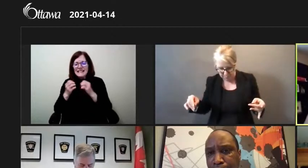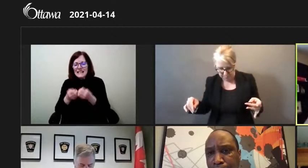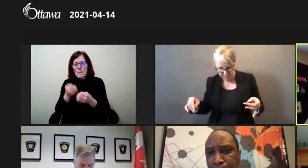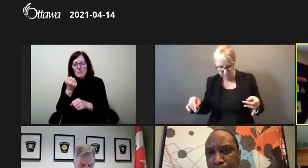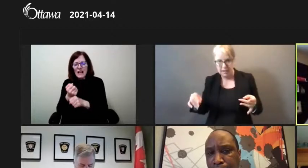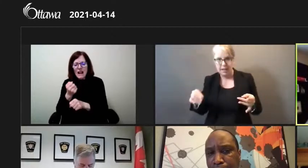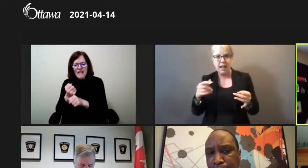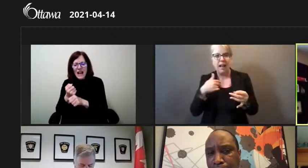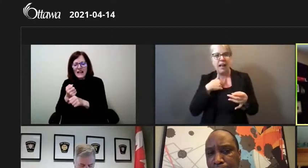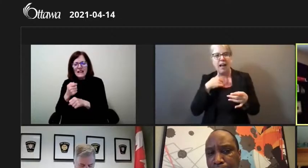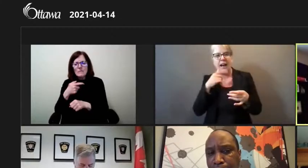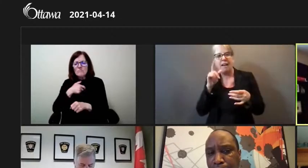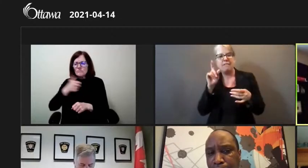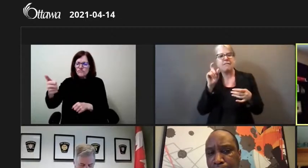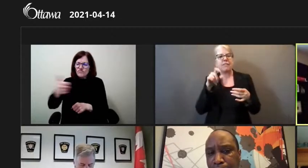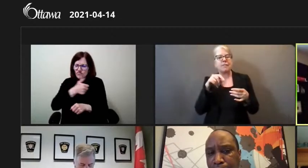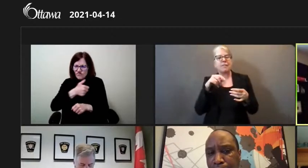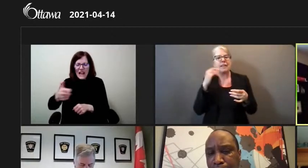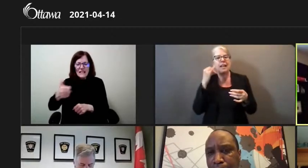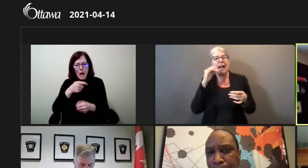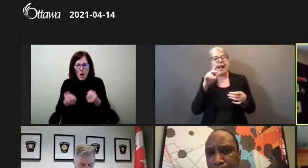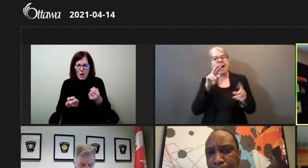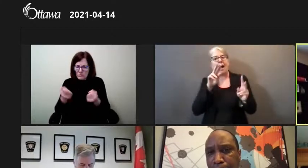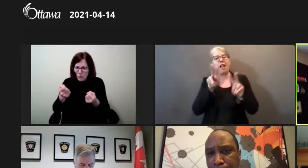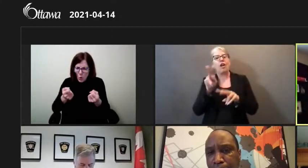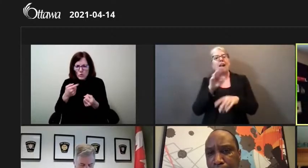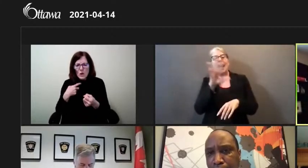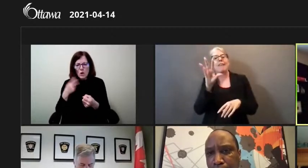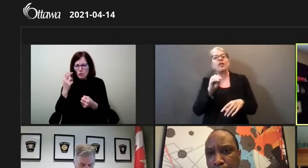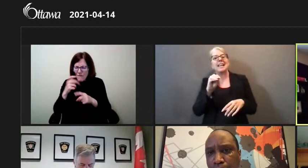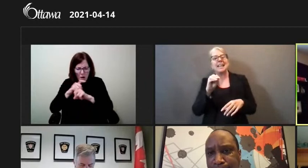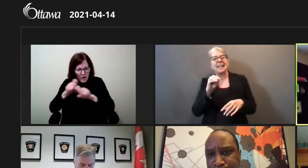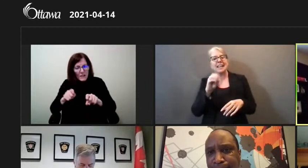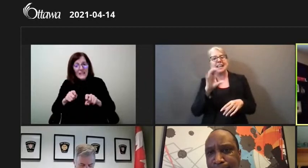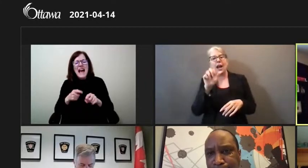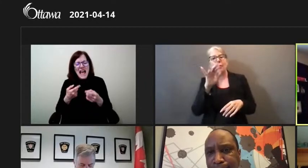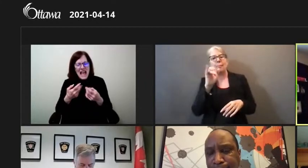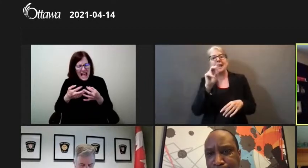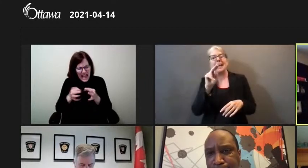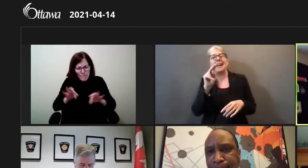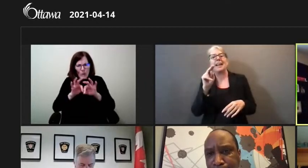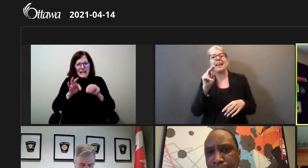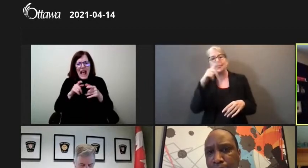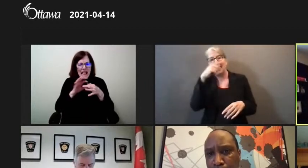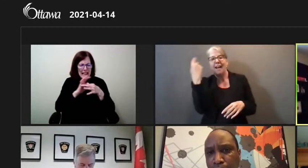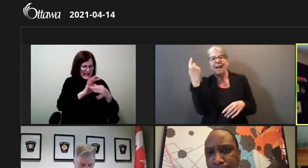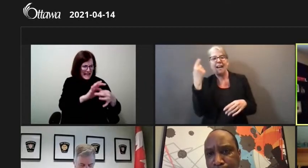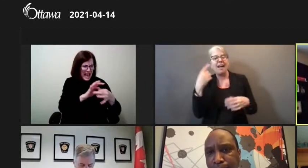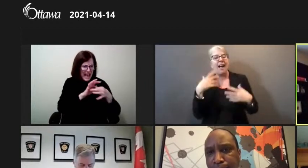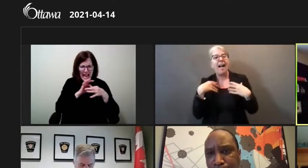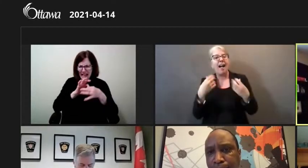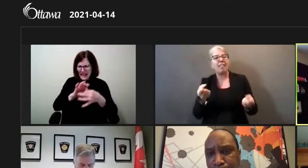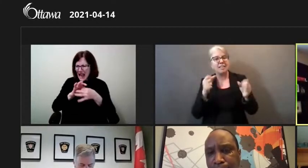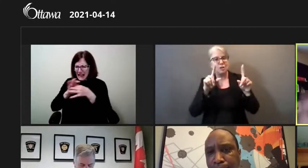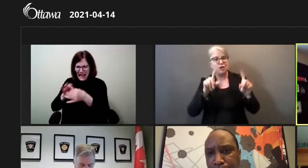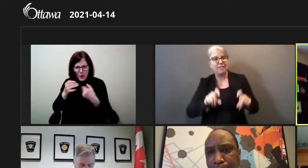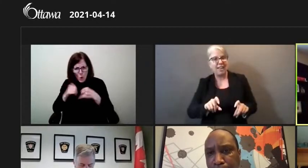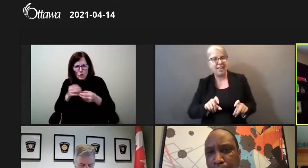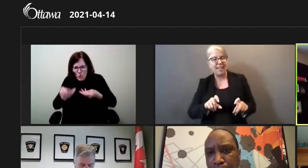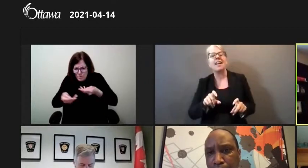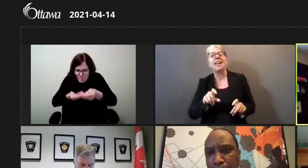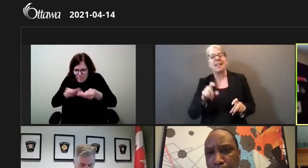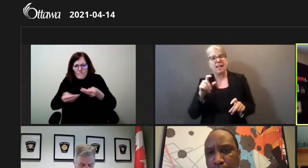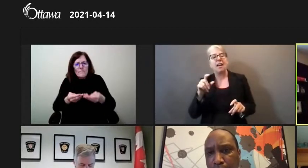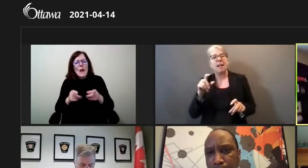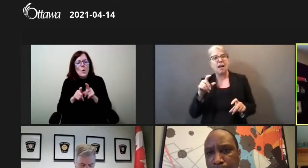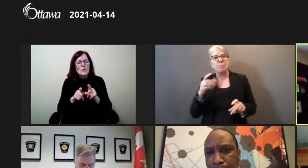to the African Caribbean Black mental health survey, that was all the work that was all started before that, but the findings from